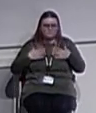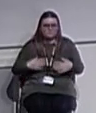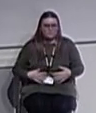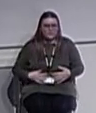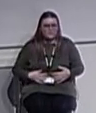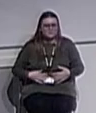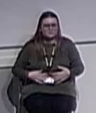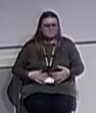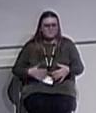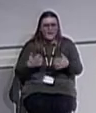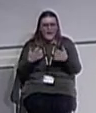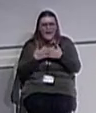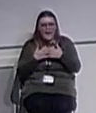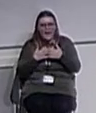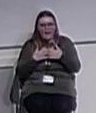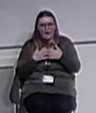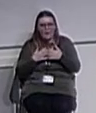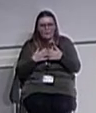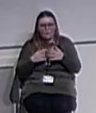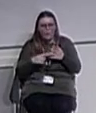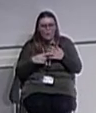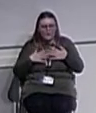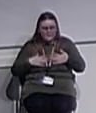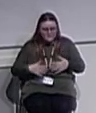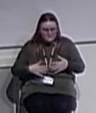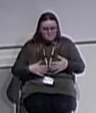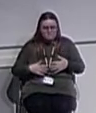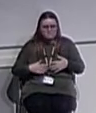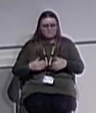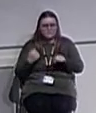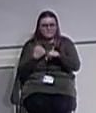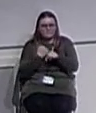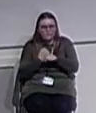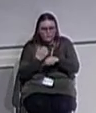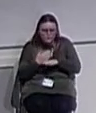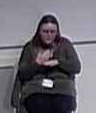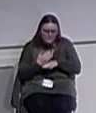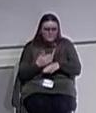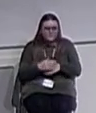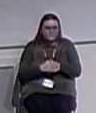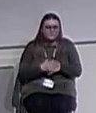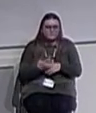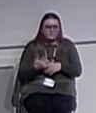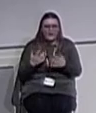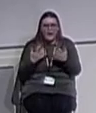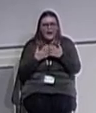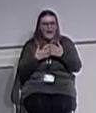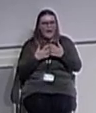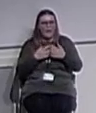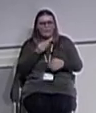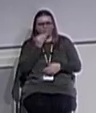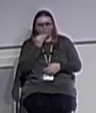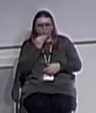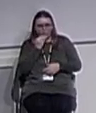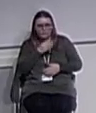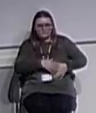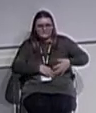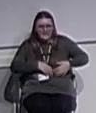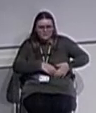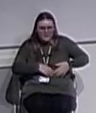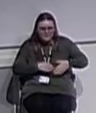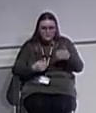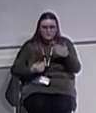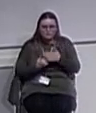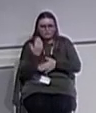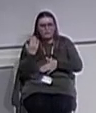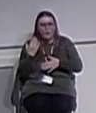controls how the organisms function. It's when hormones are released, when we're best at digesting our food, when we get our growth hormones